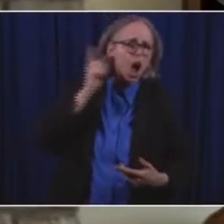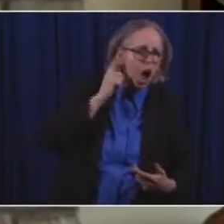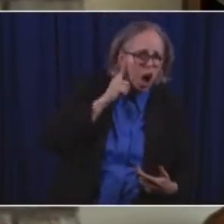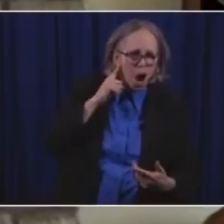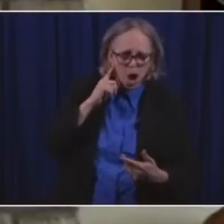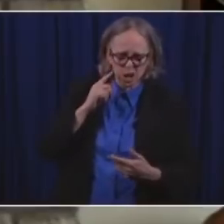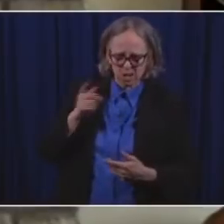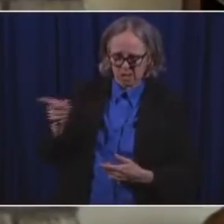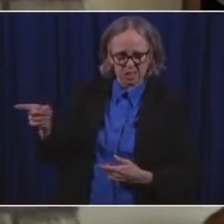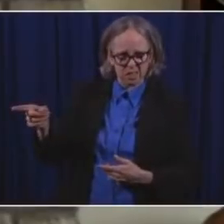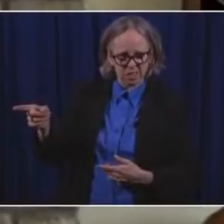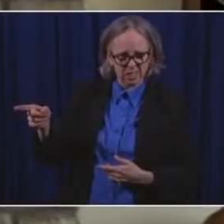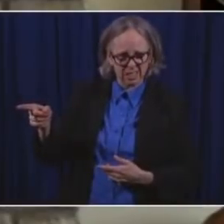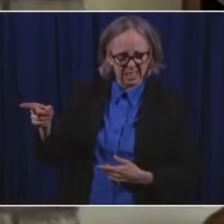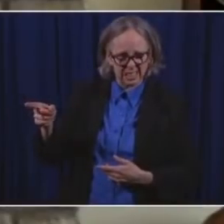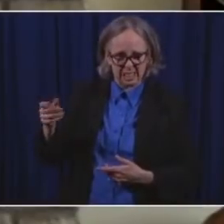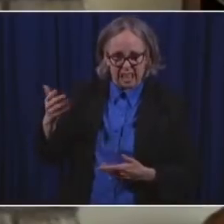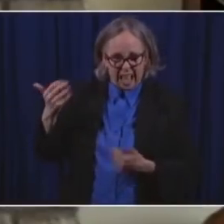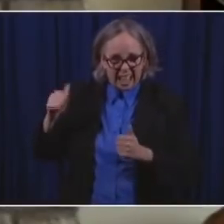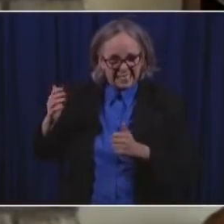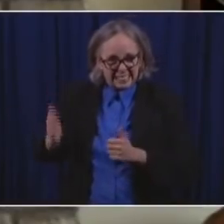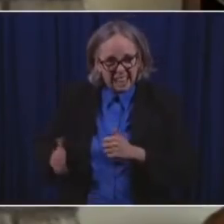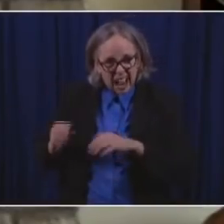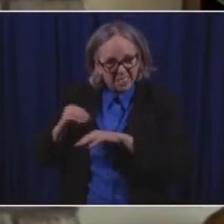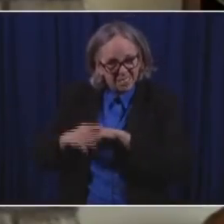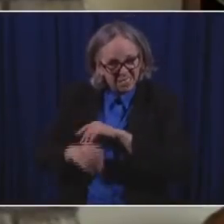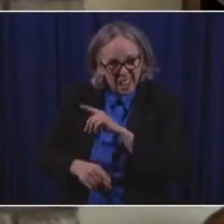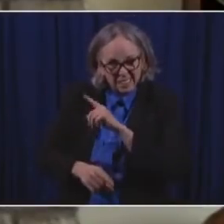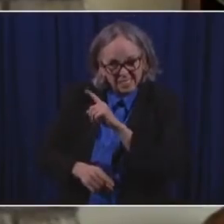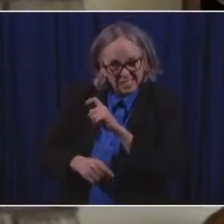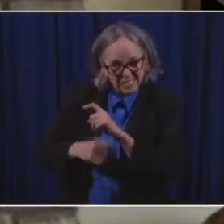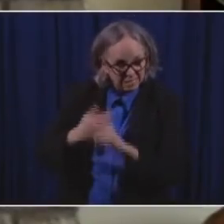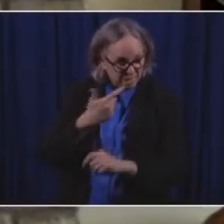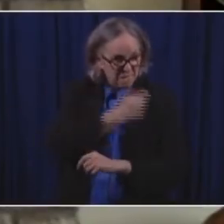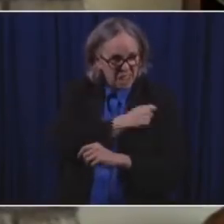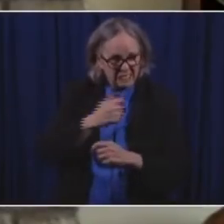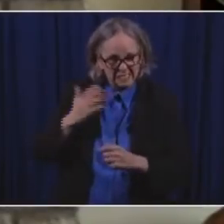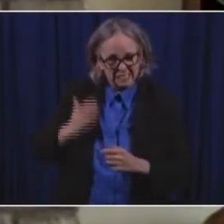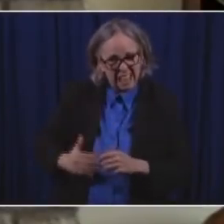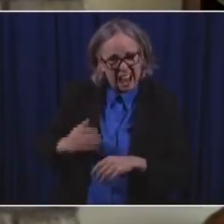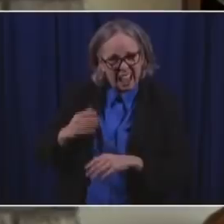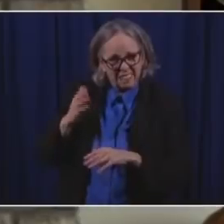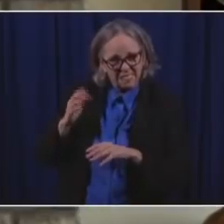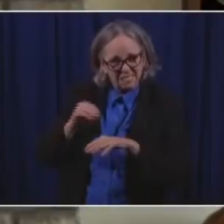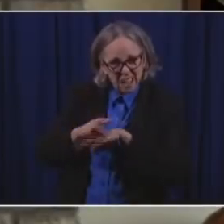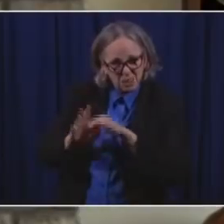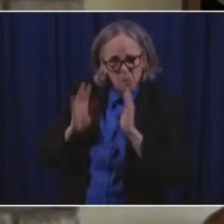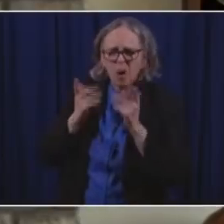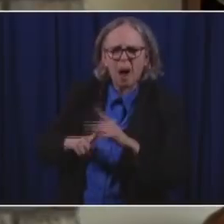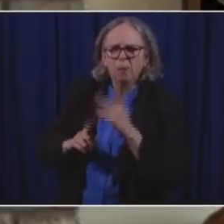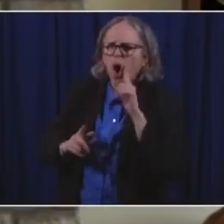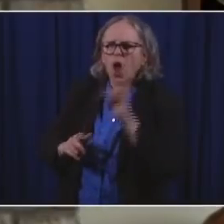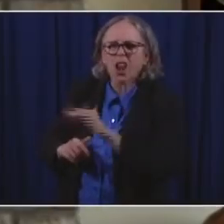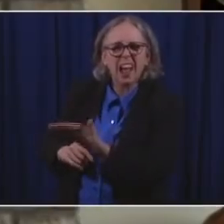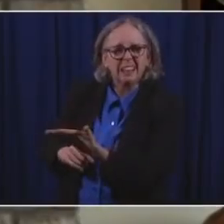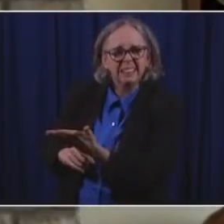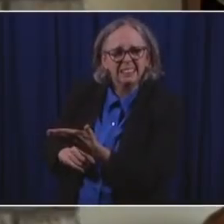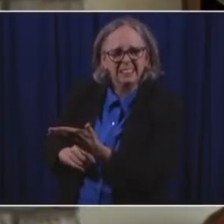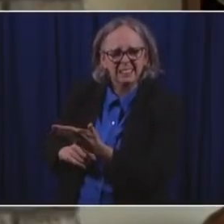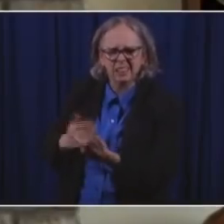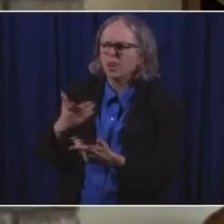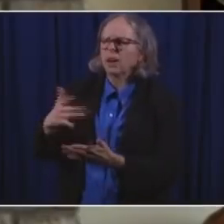side effects from this, if I take this, someone takes it, what kind of side effects would they